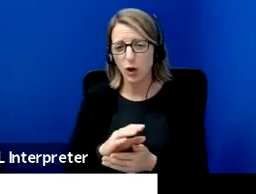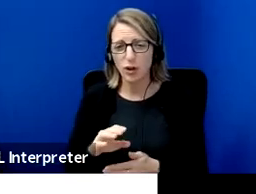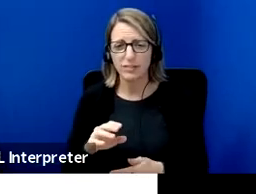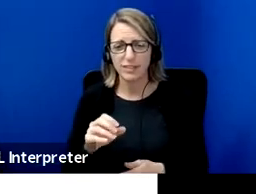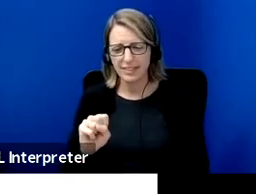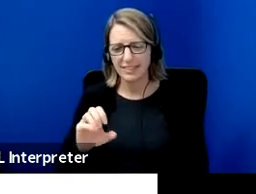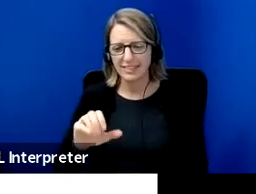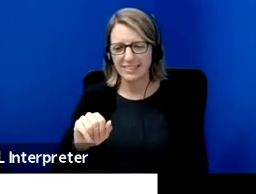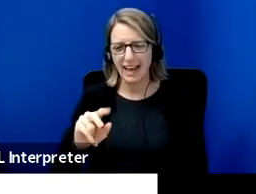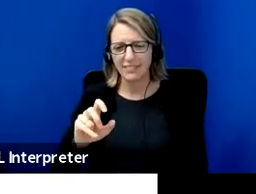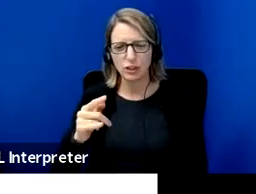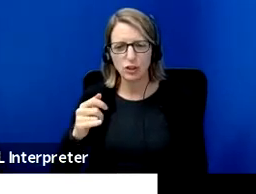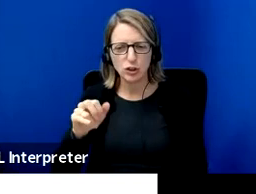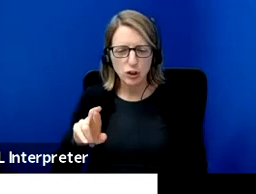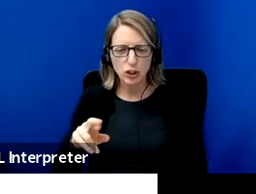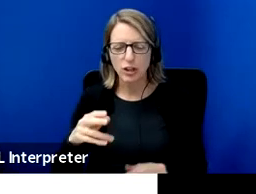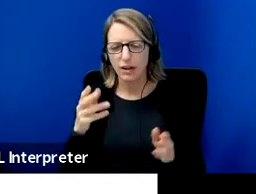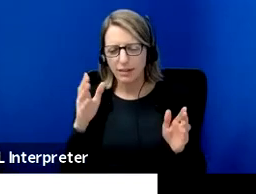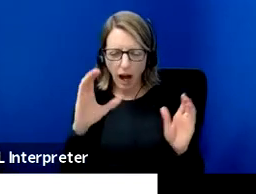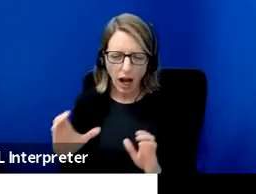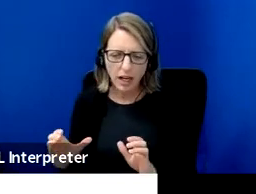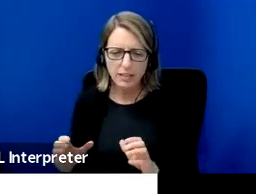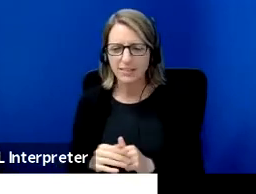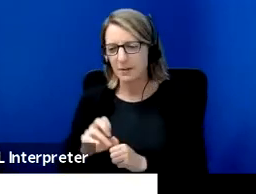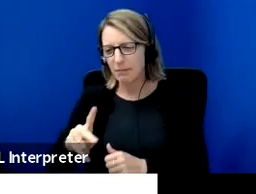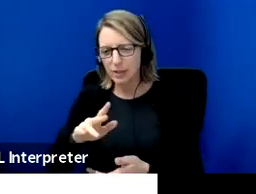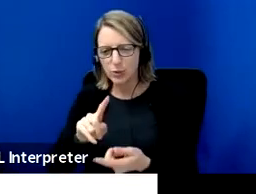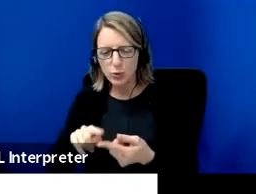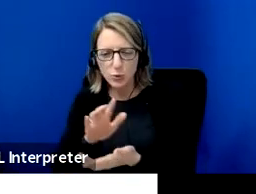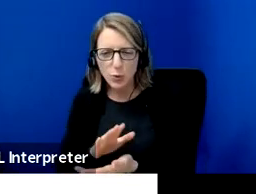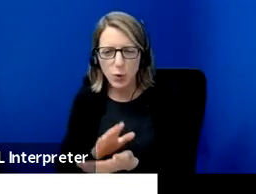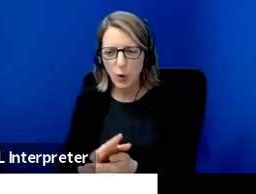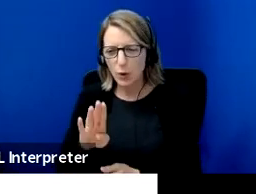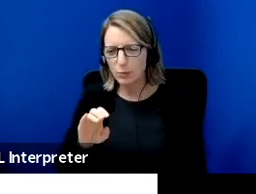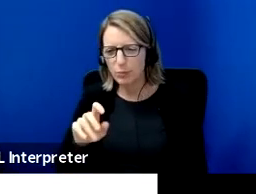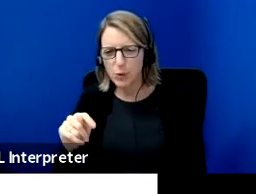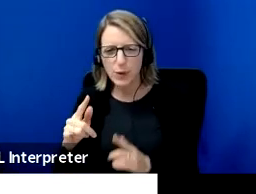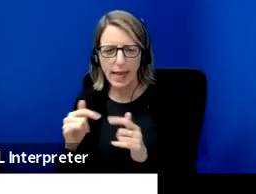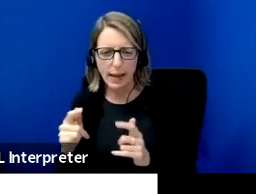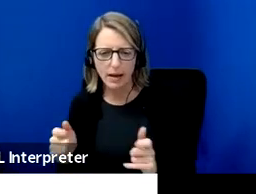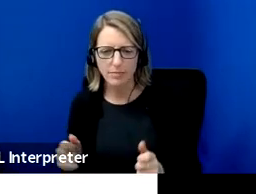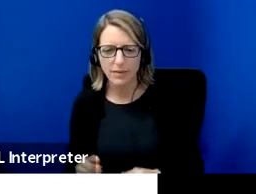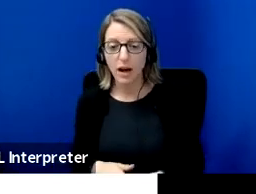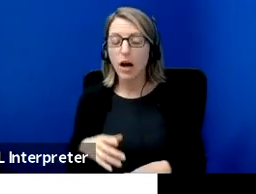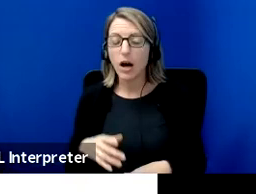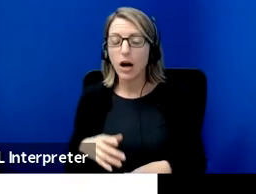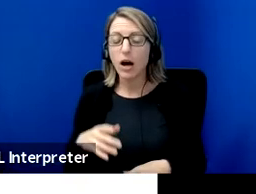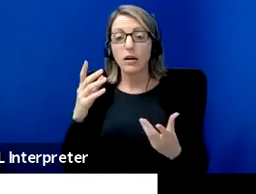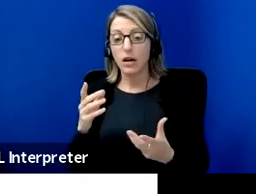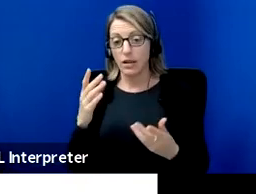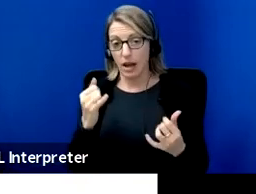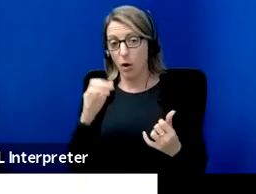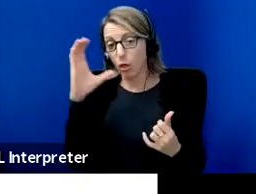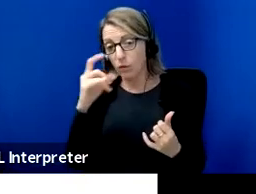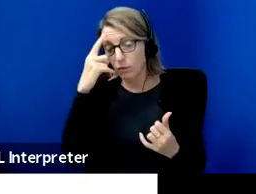greeting, back to school boot camp. My recommendation, look for the one that has the most hearts. The hearts means that they're